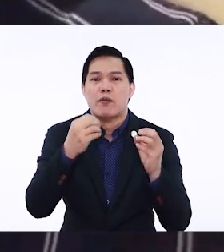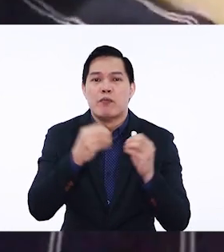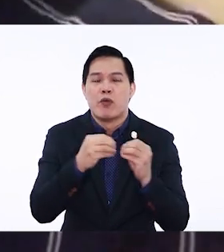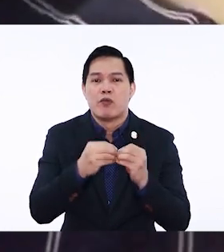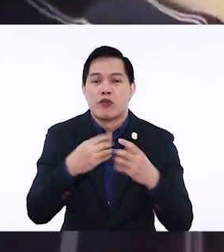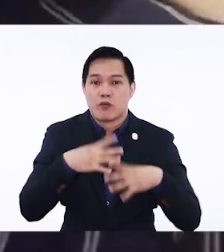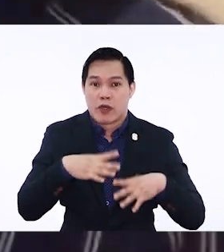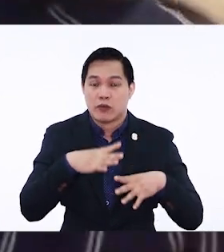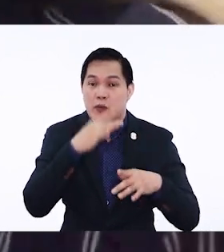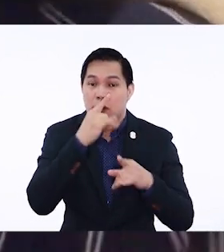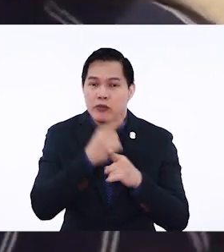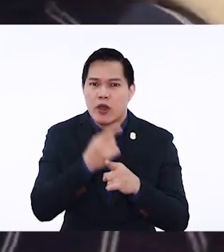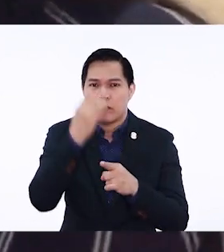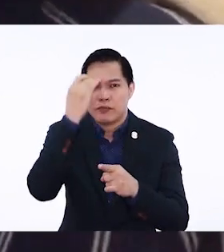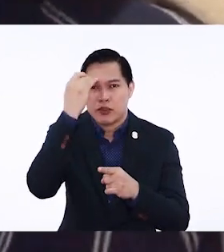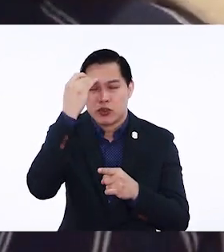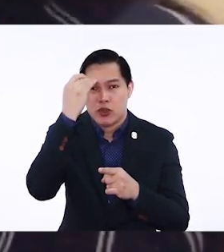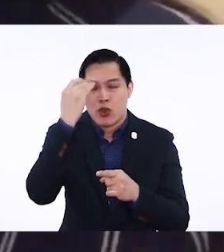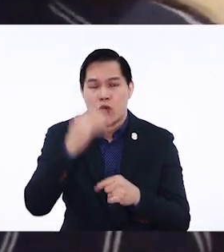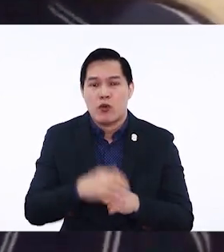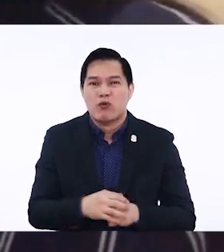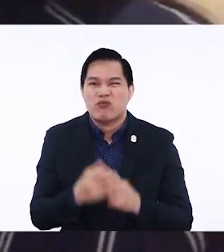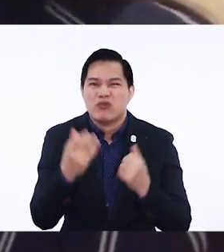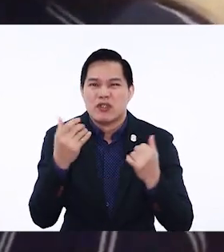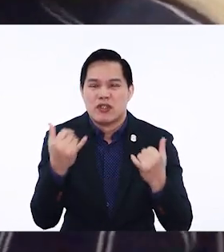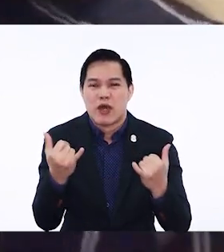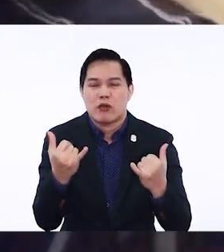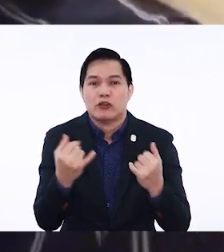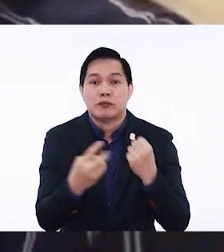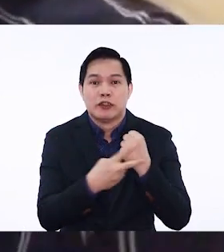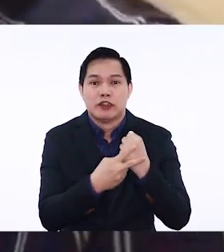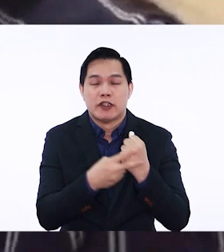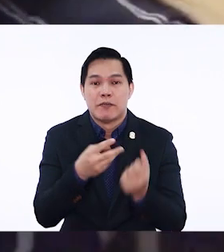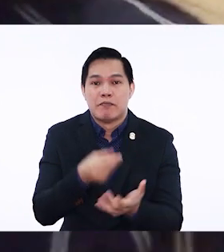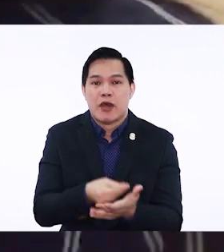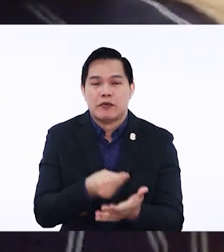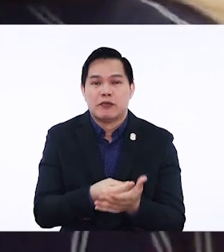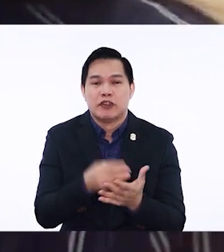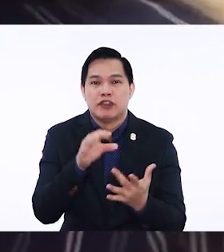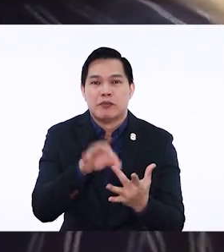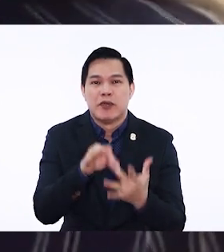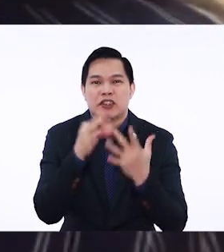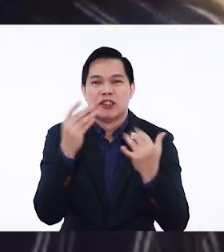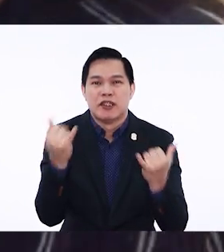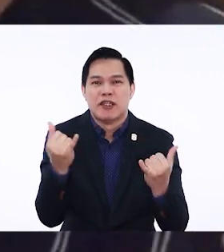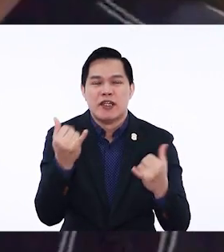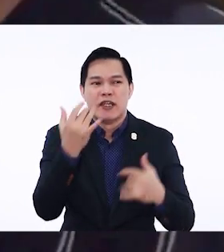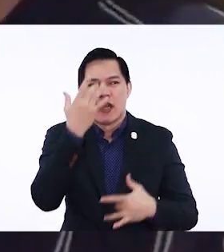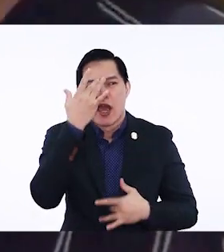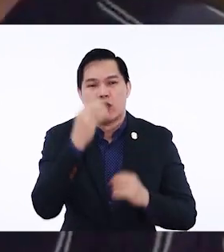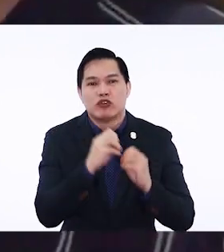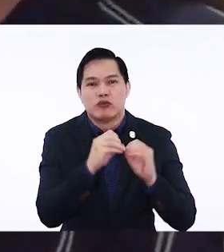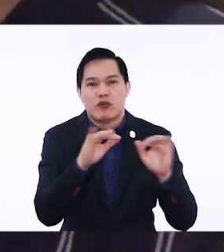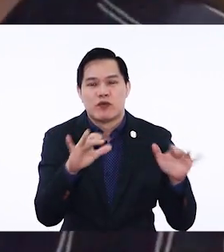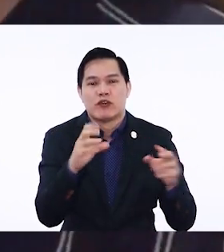attire, because of course, you know, nowadays, you know, we want to save money, especially during this quarantine, right? We also led